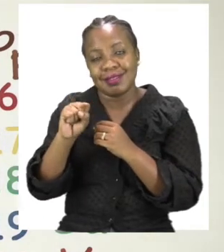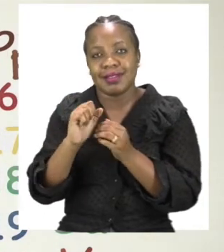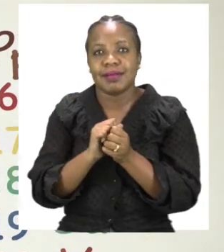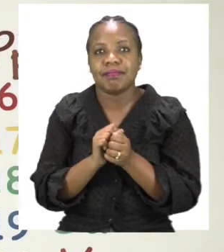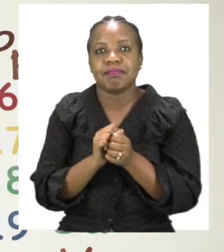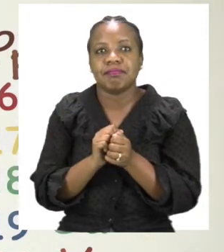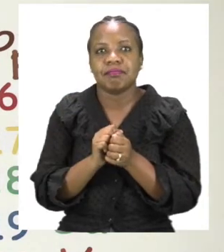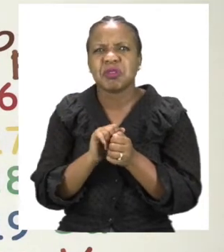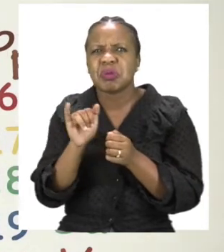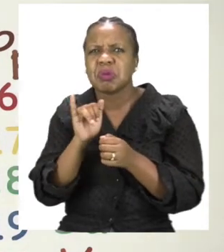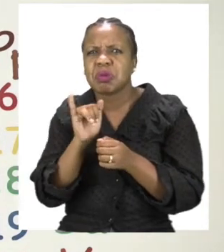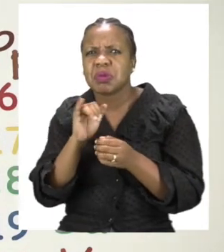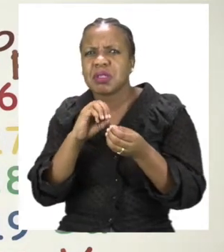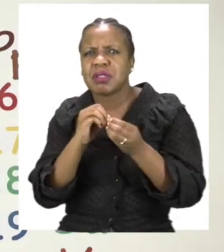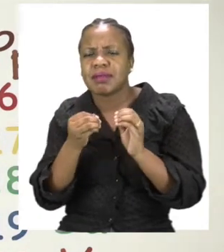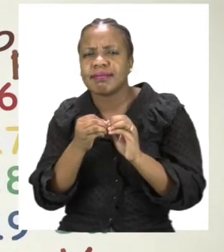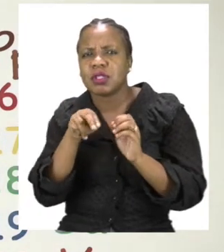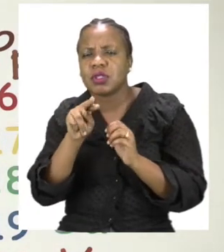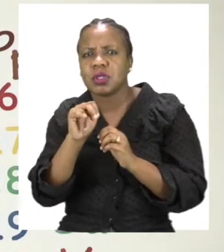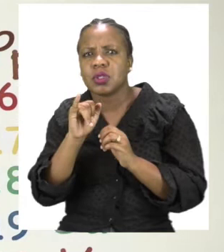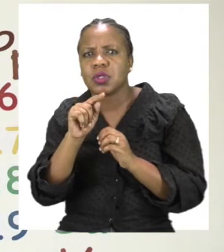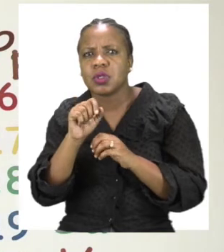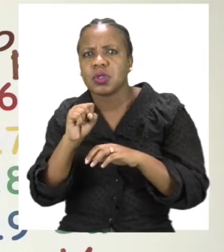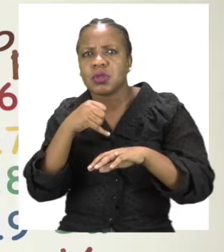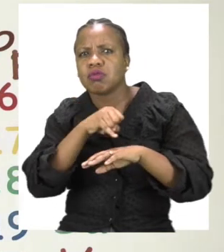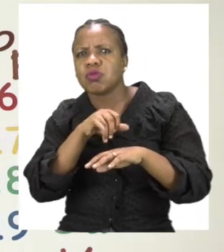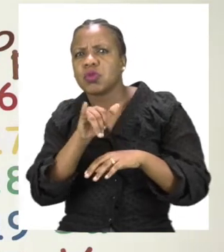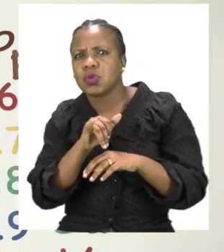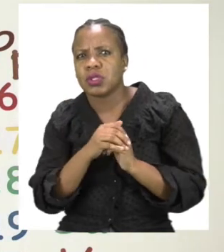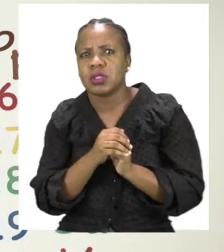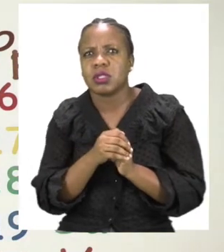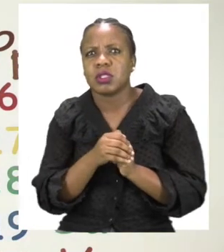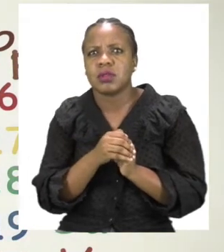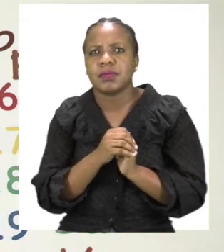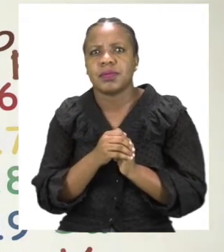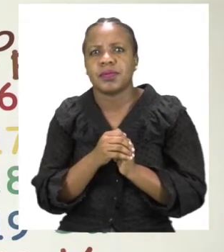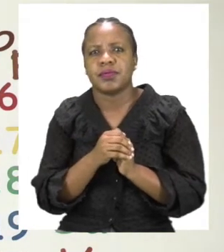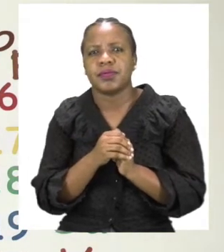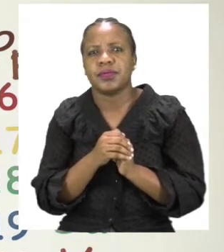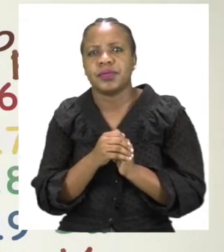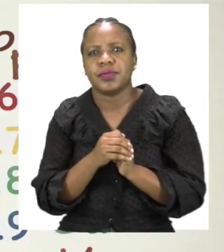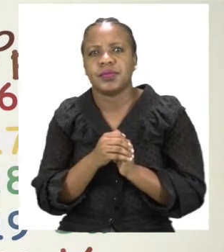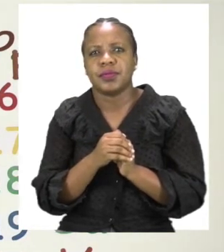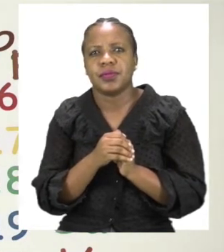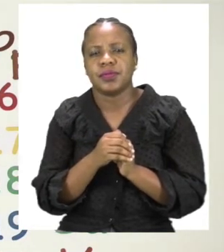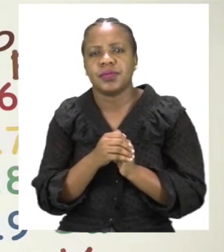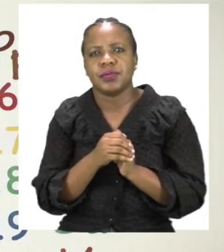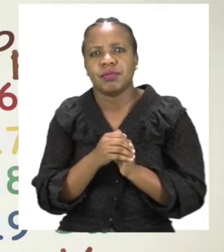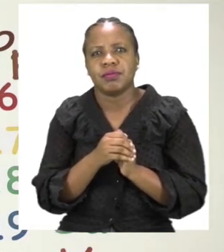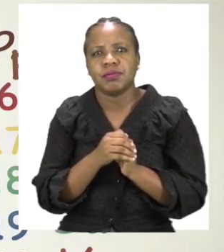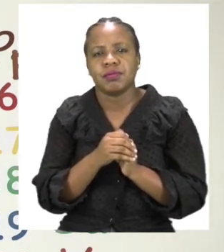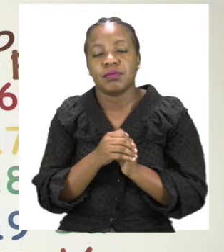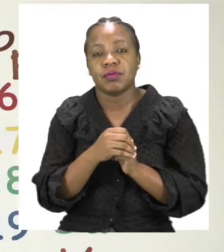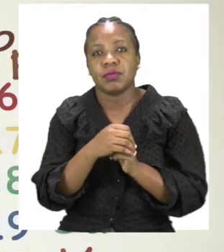we put our plus sign, and now we write our units. So our units in this case